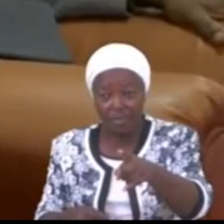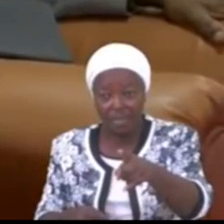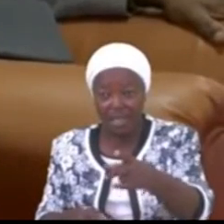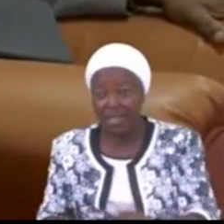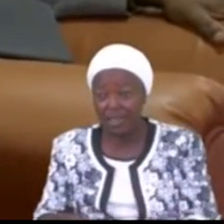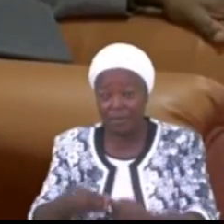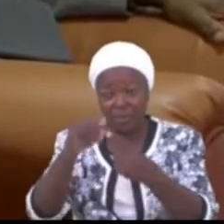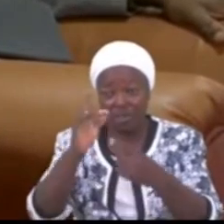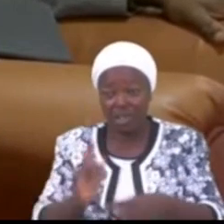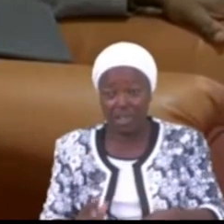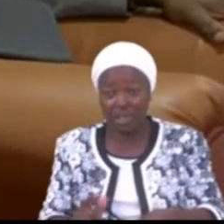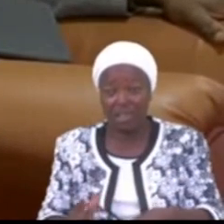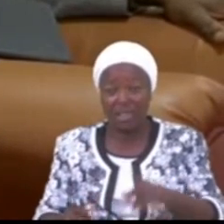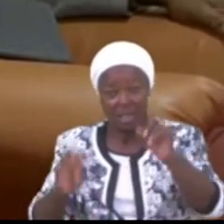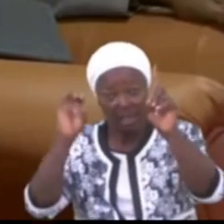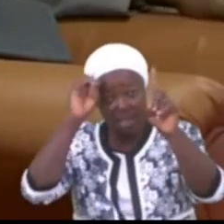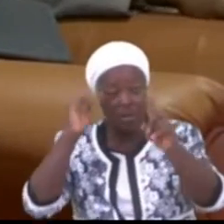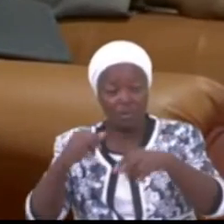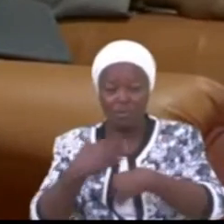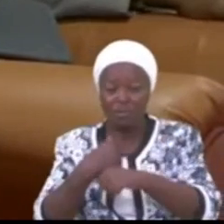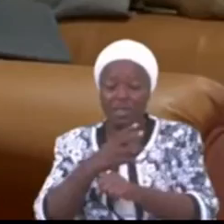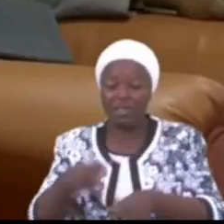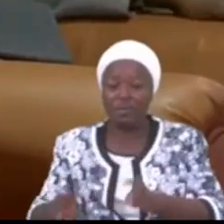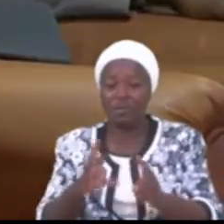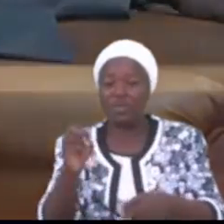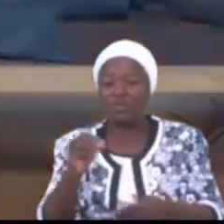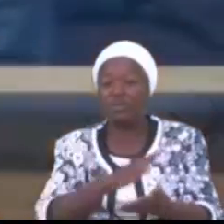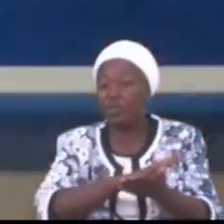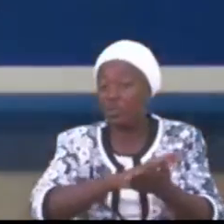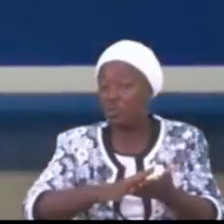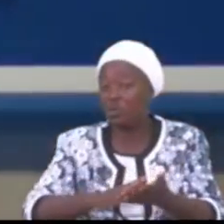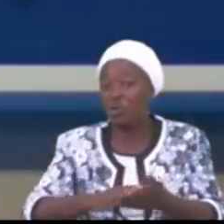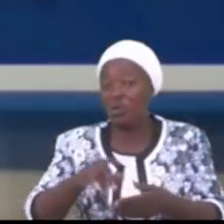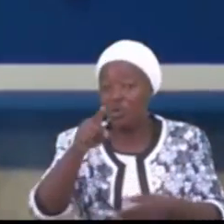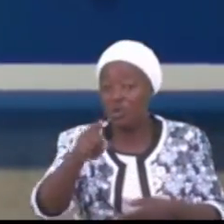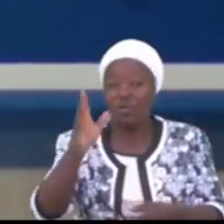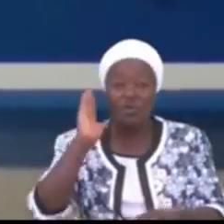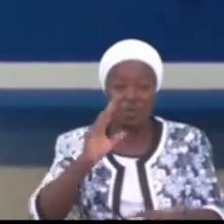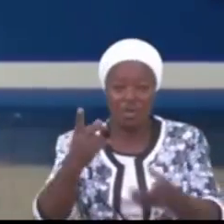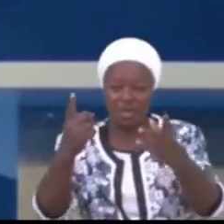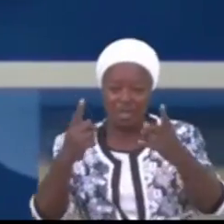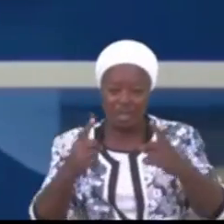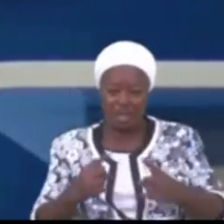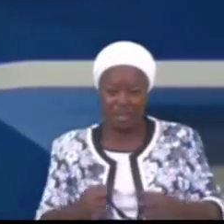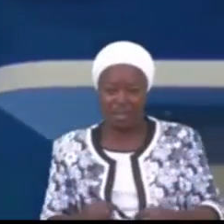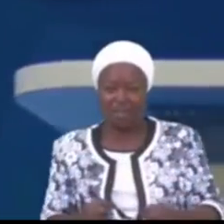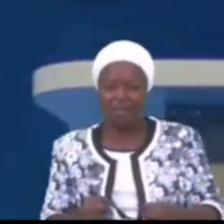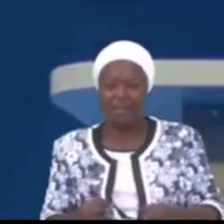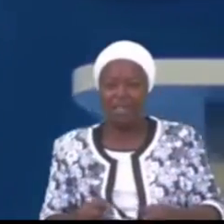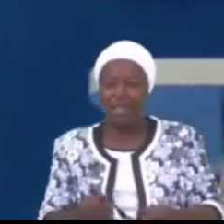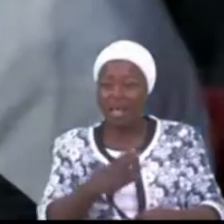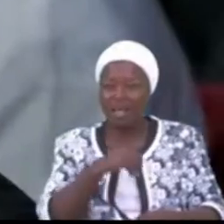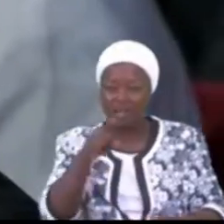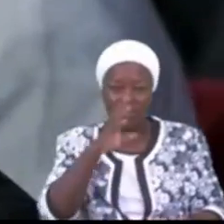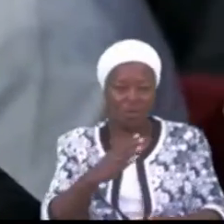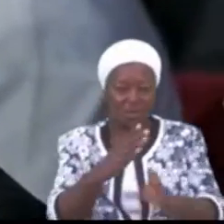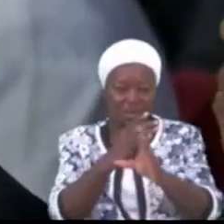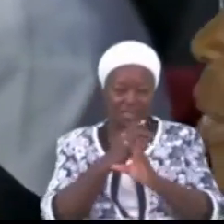particular, it will make the way so smooth, you will come, you will receive.